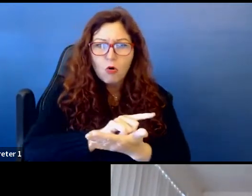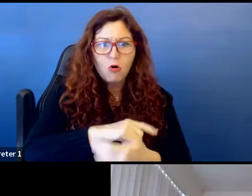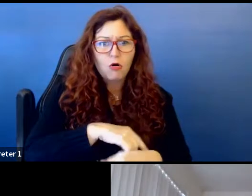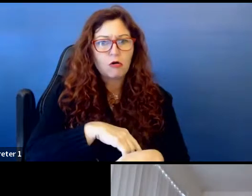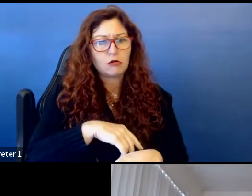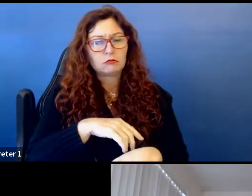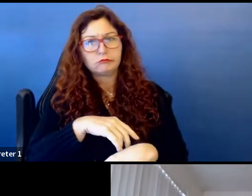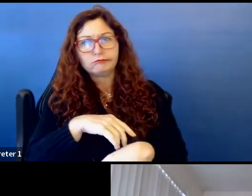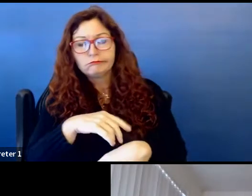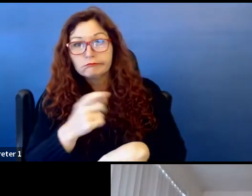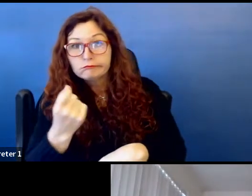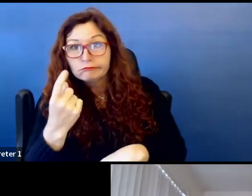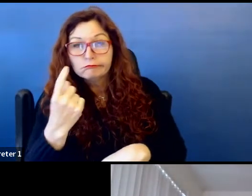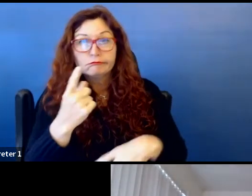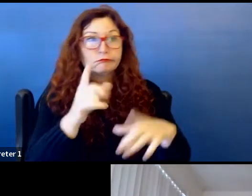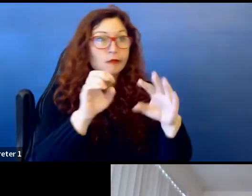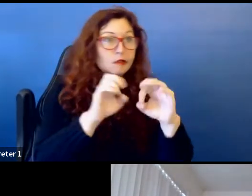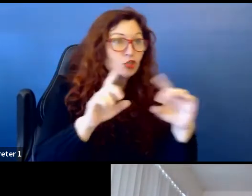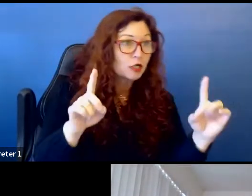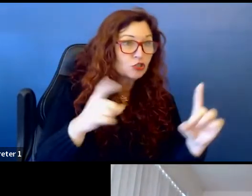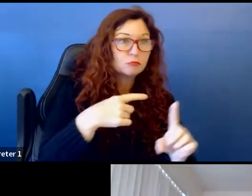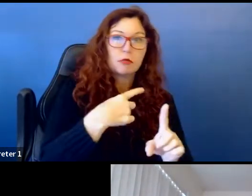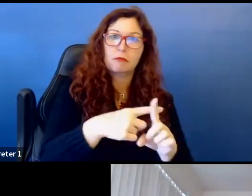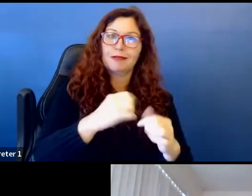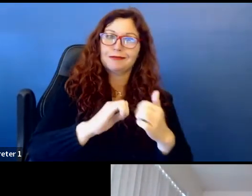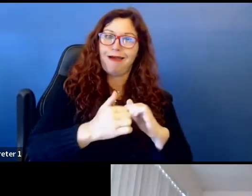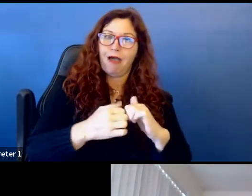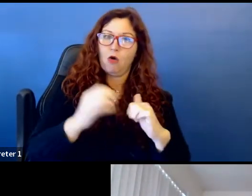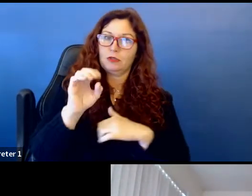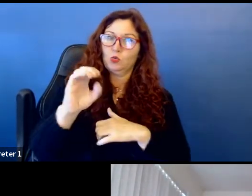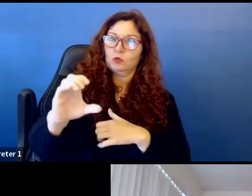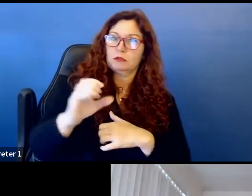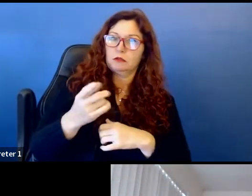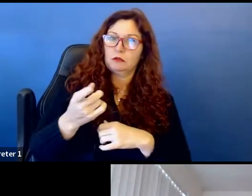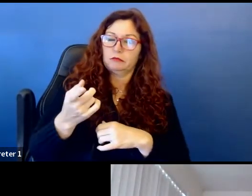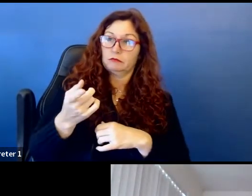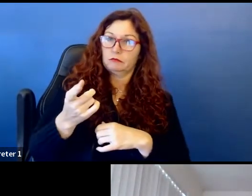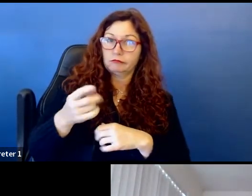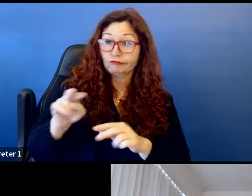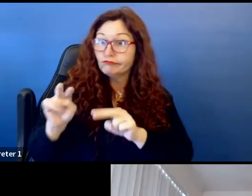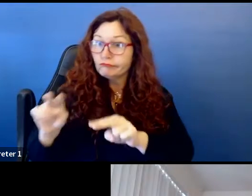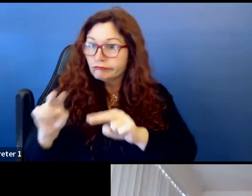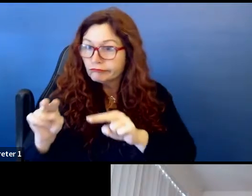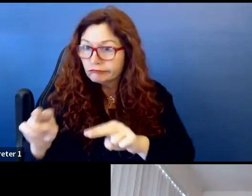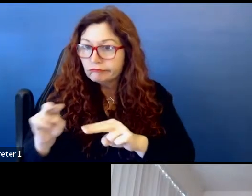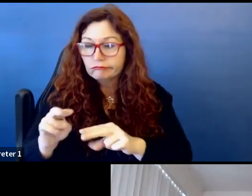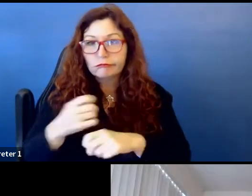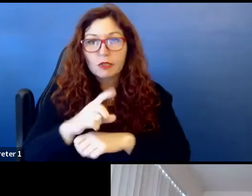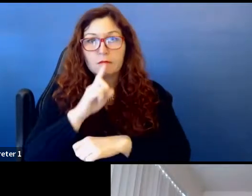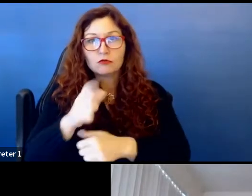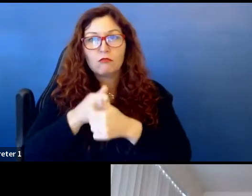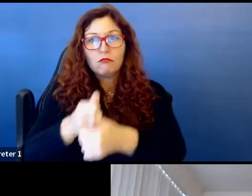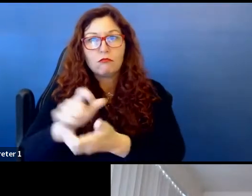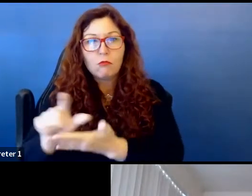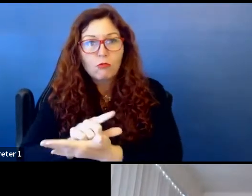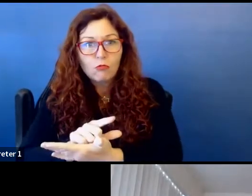perspective is an available resource to you and your colleagues at worker centers throughout the united states